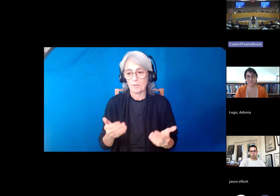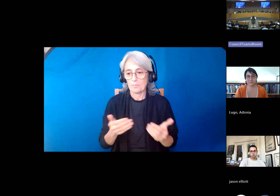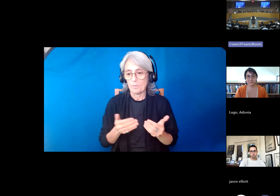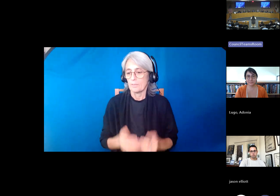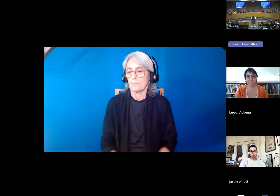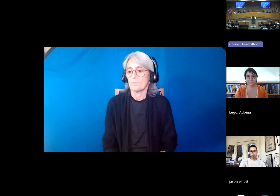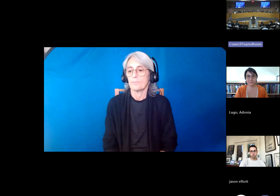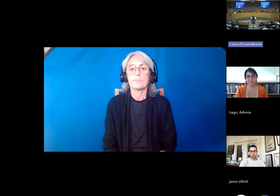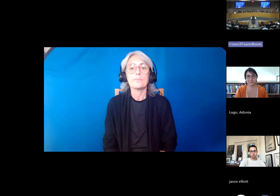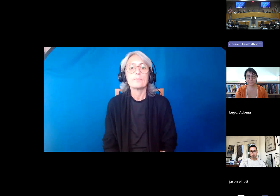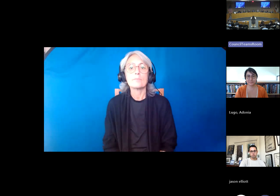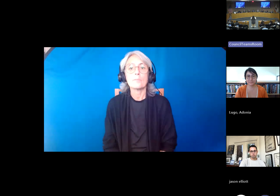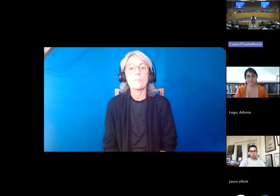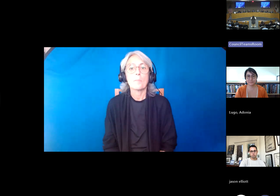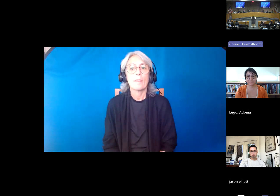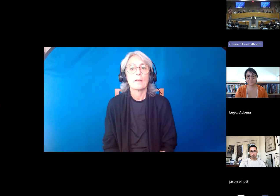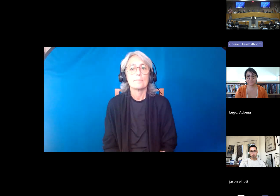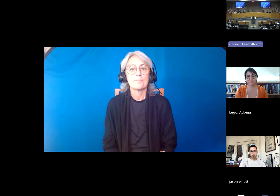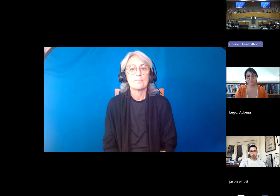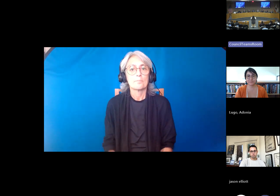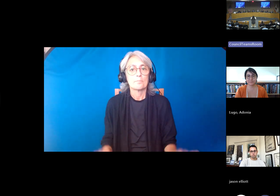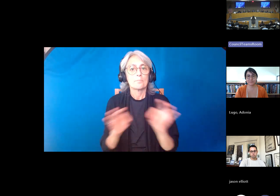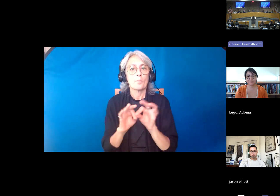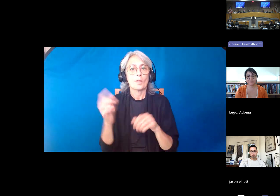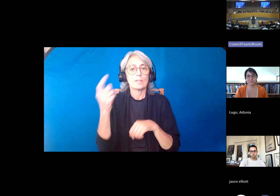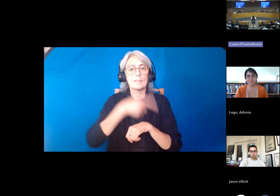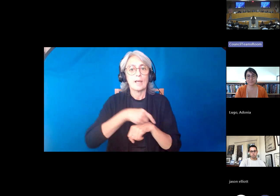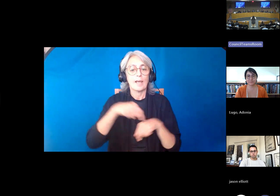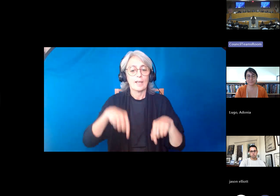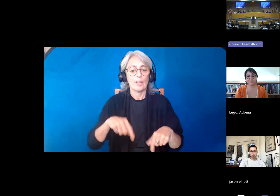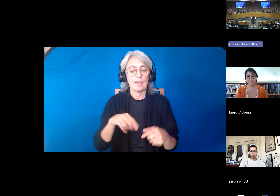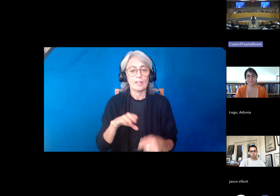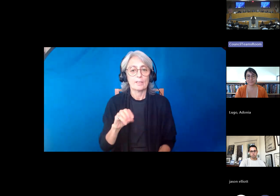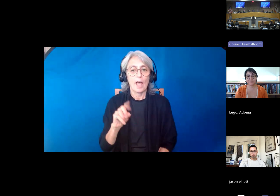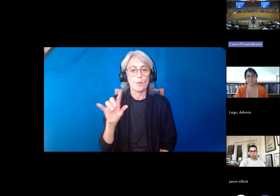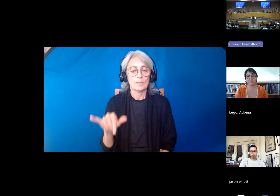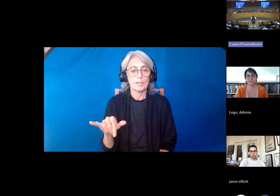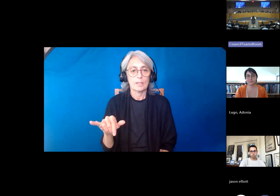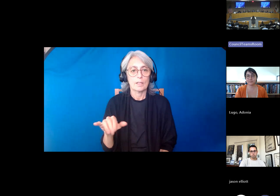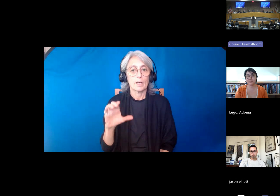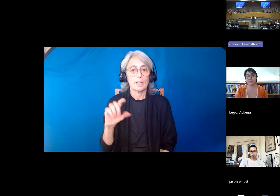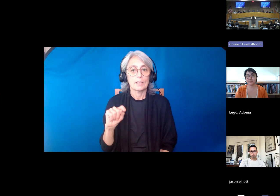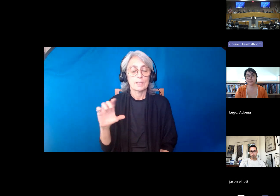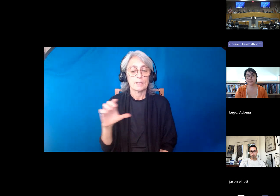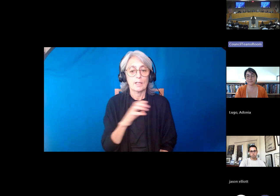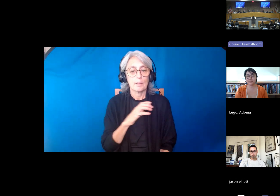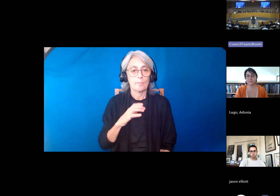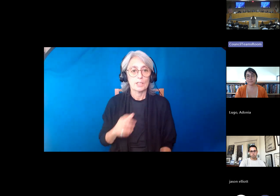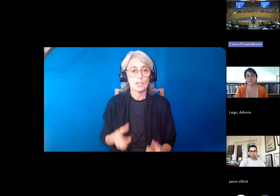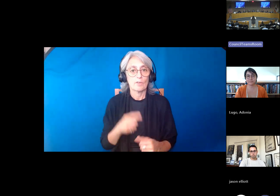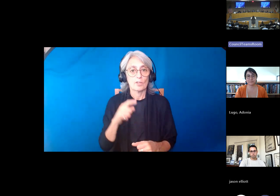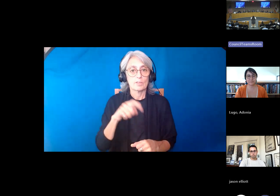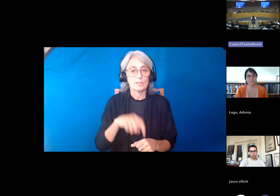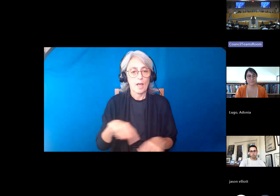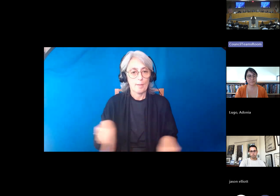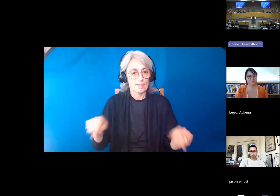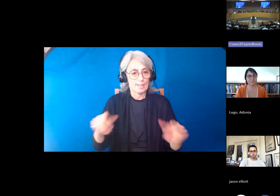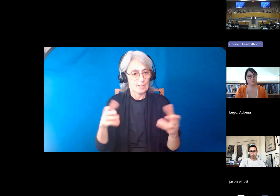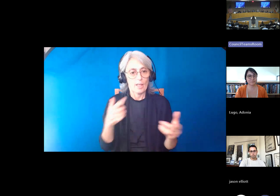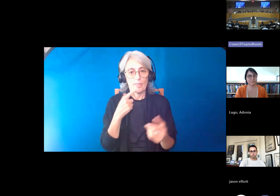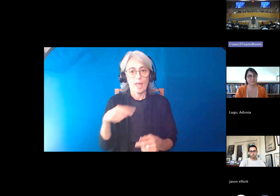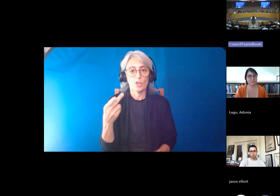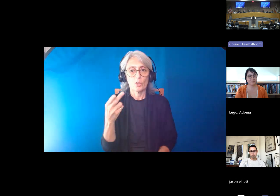it's a historic day in this county because I think for the first time the CTC Commission is here. And so I want to thank you guys for